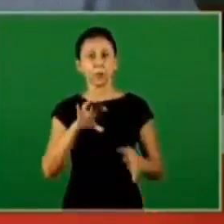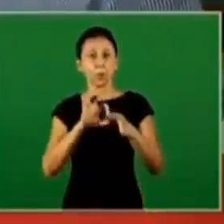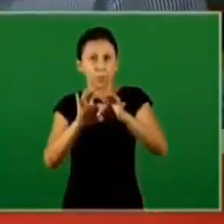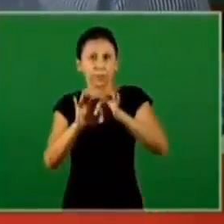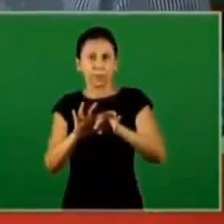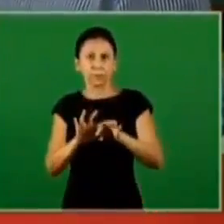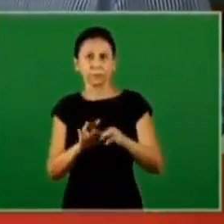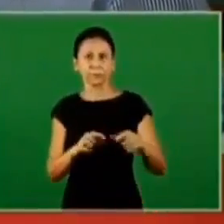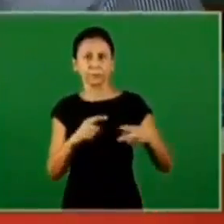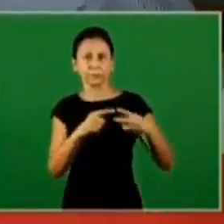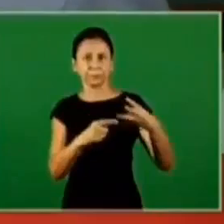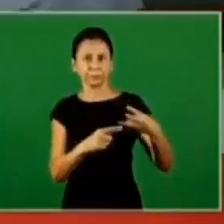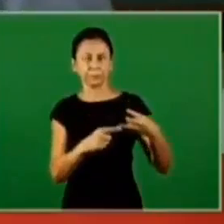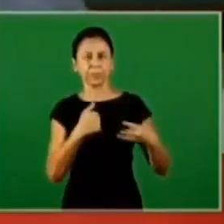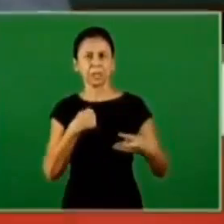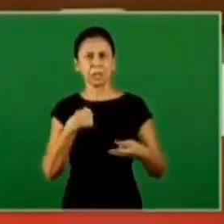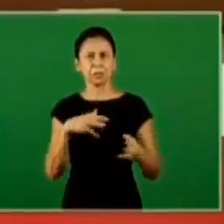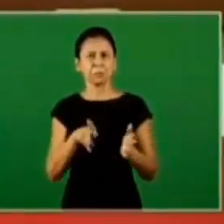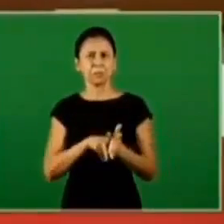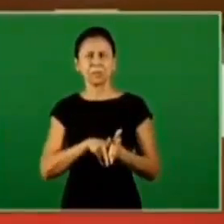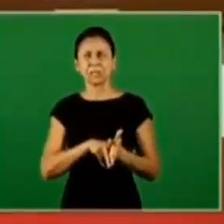I belong to a traditional church